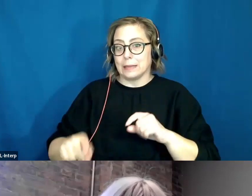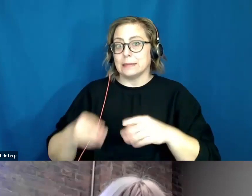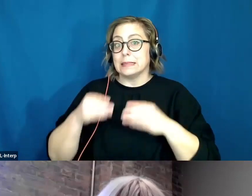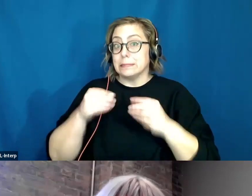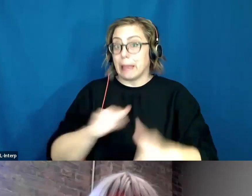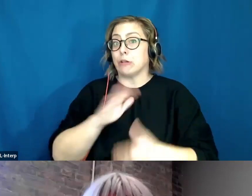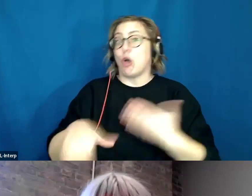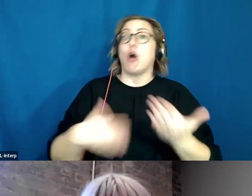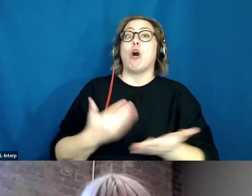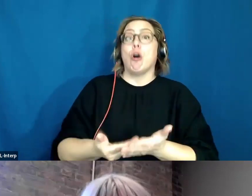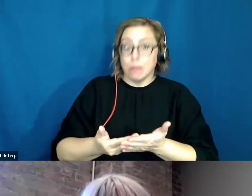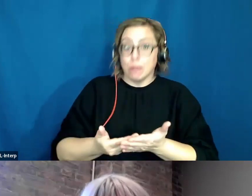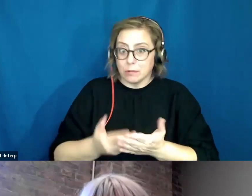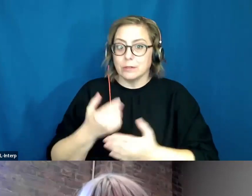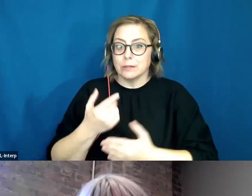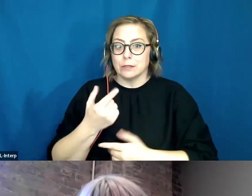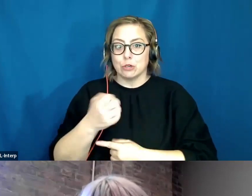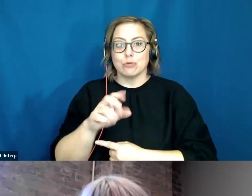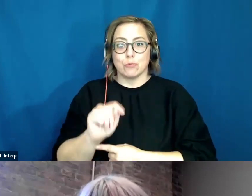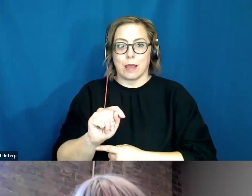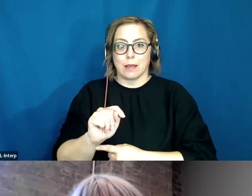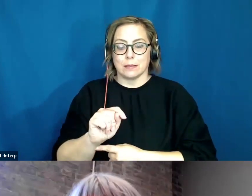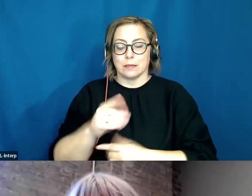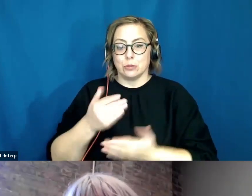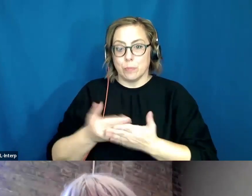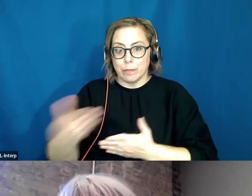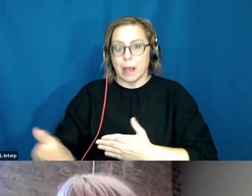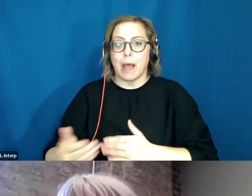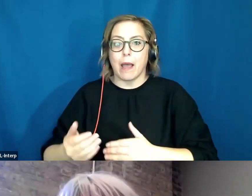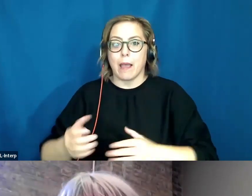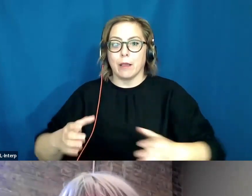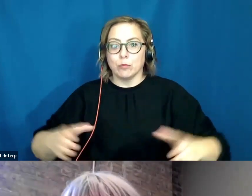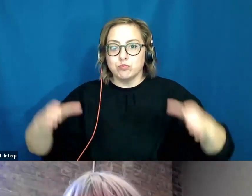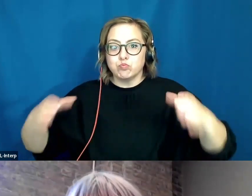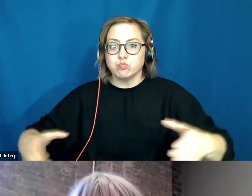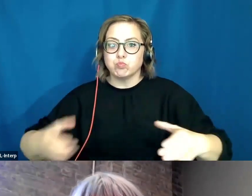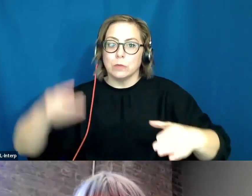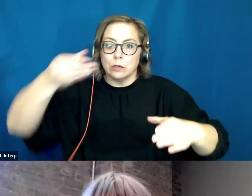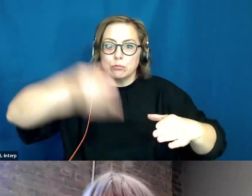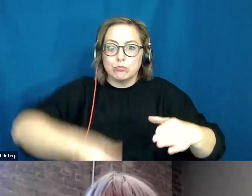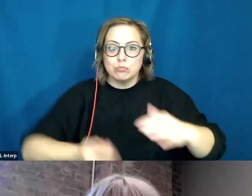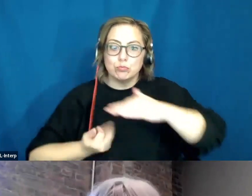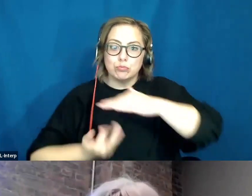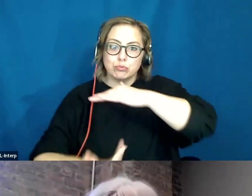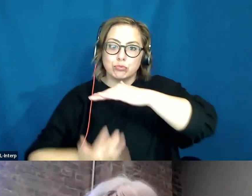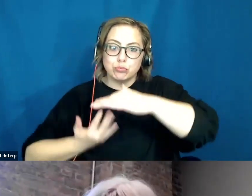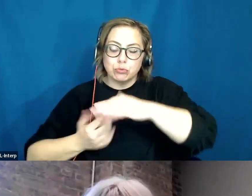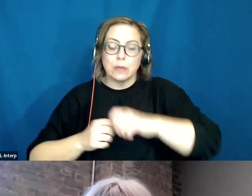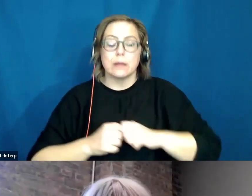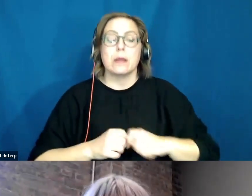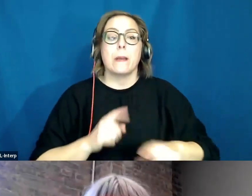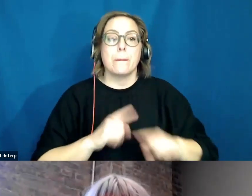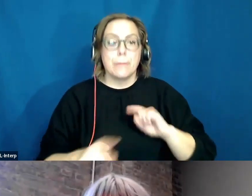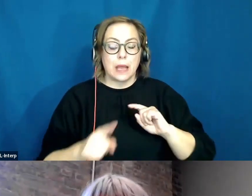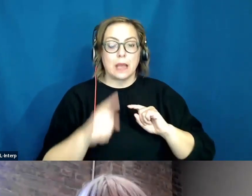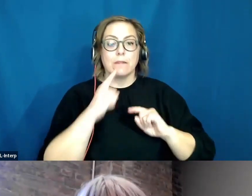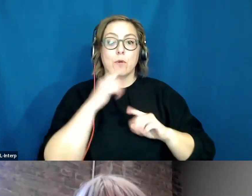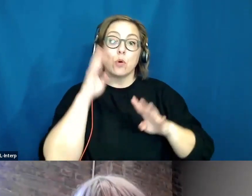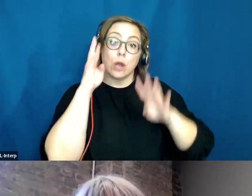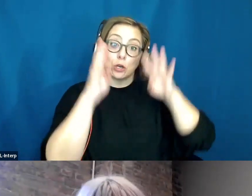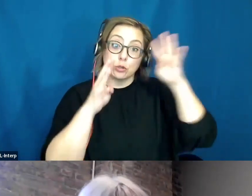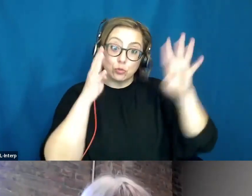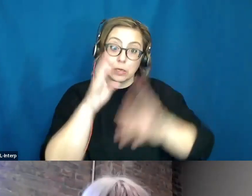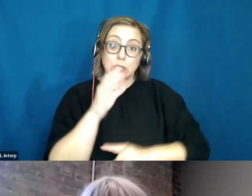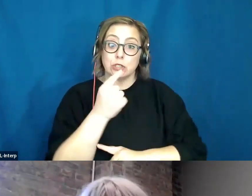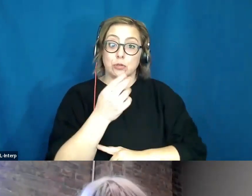think you could swing that. But typically a ceramic artist for a creation grant,